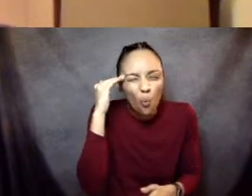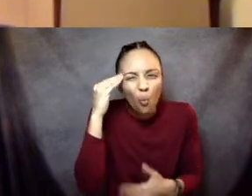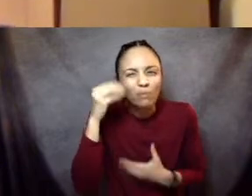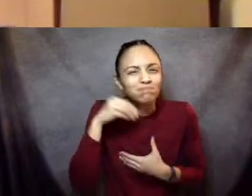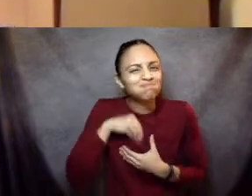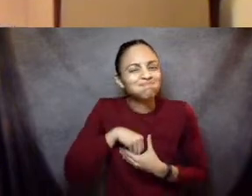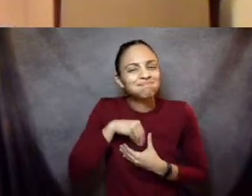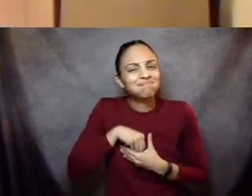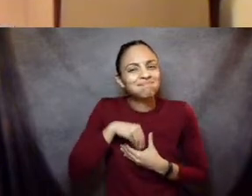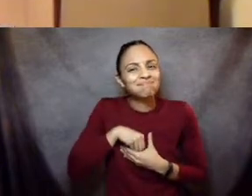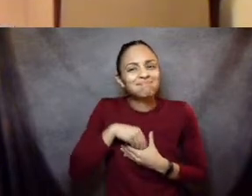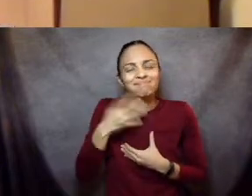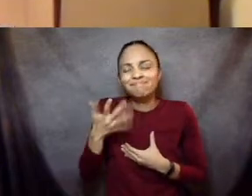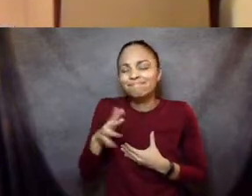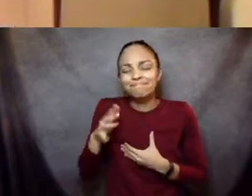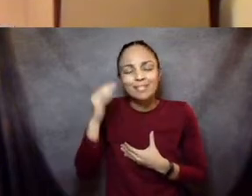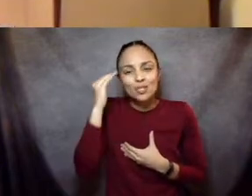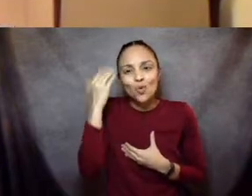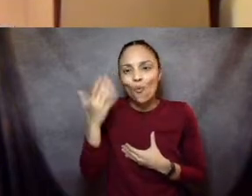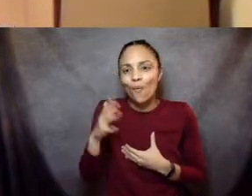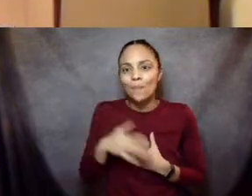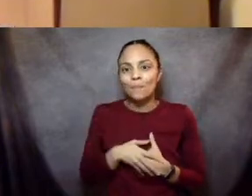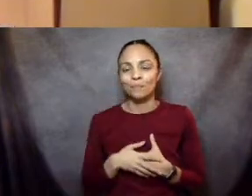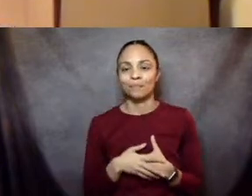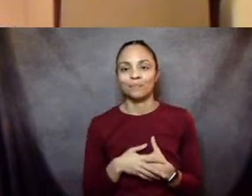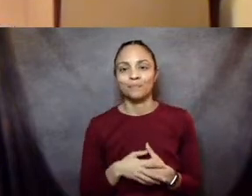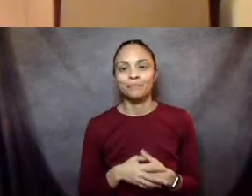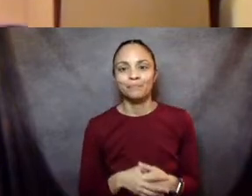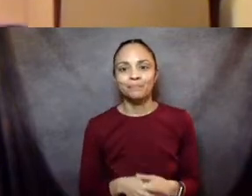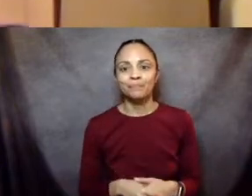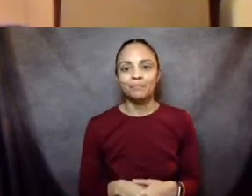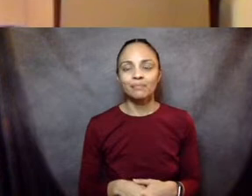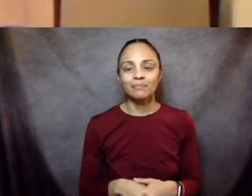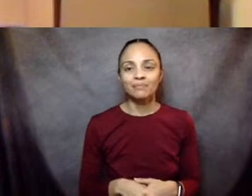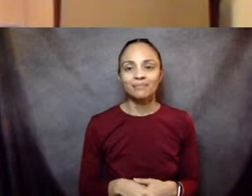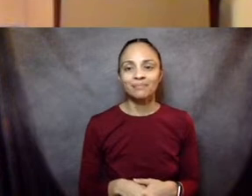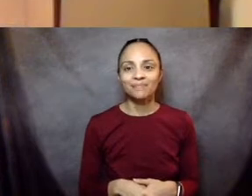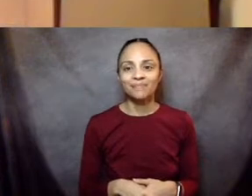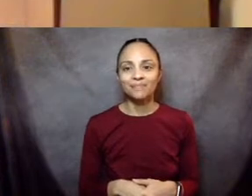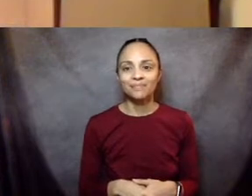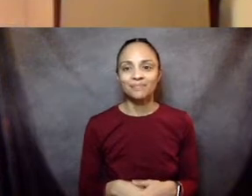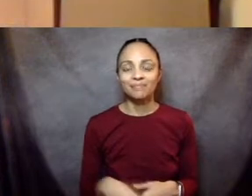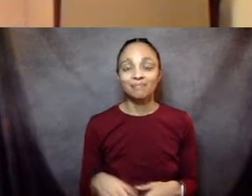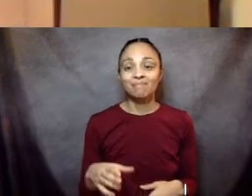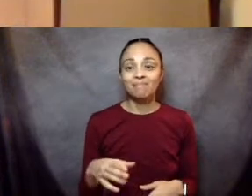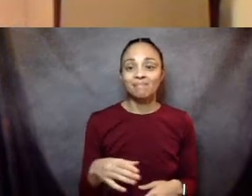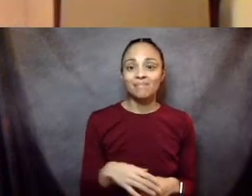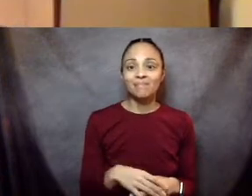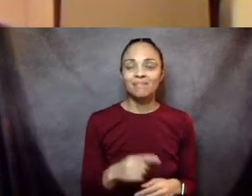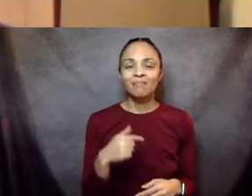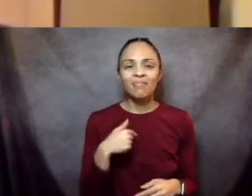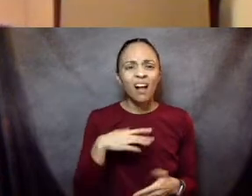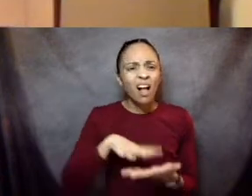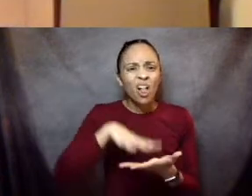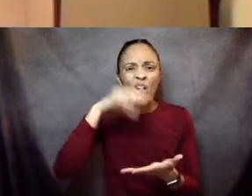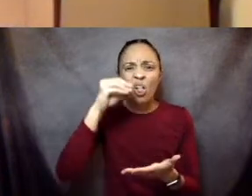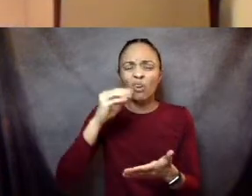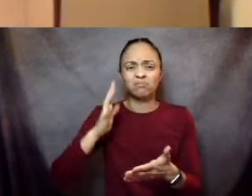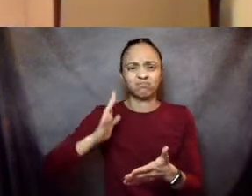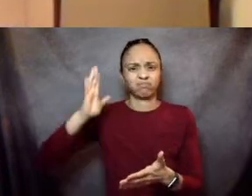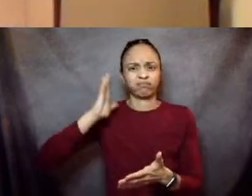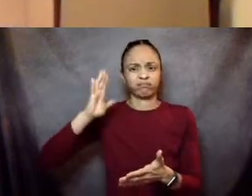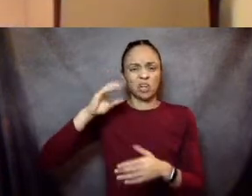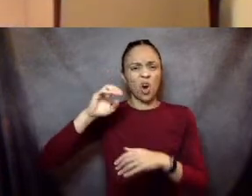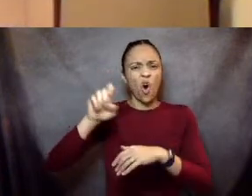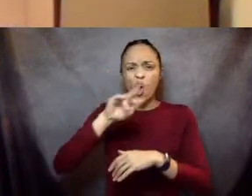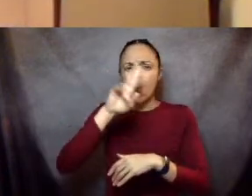things about educating people and having them come and say, I knew what a spiral sit was. I knew what a lateral was.